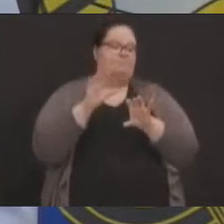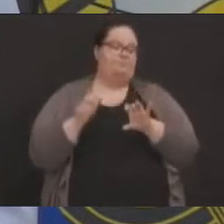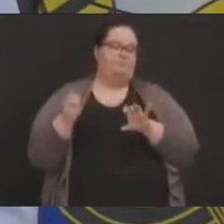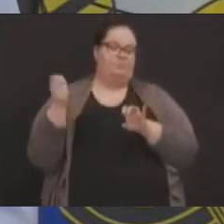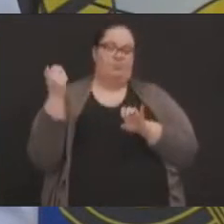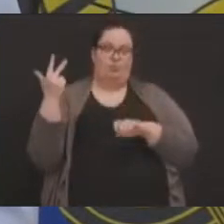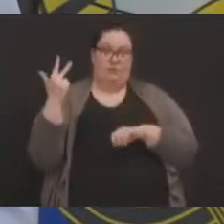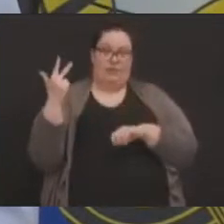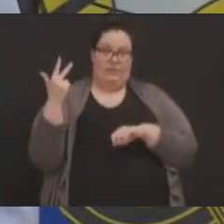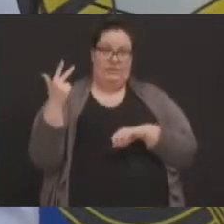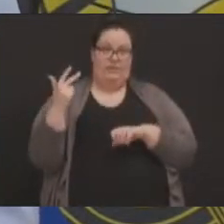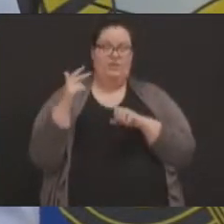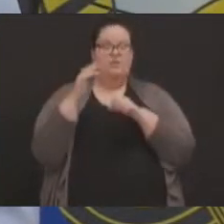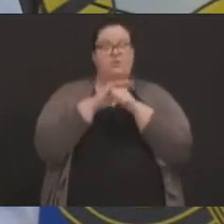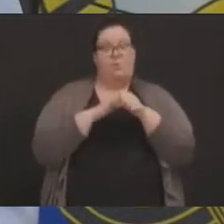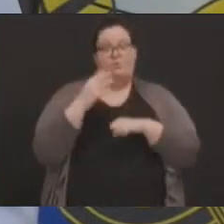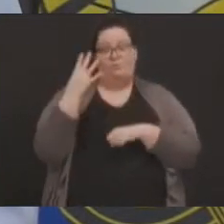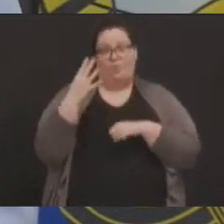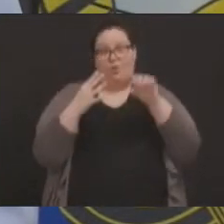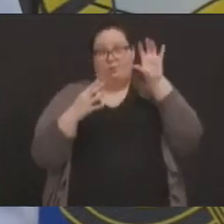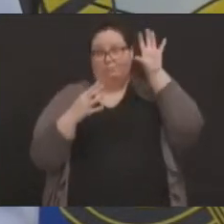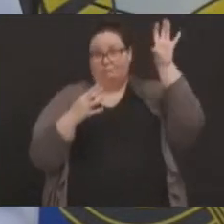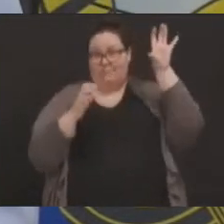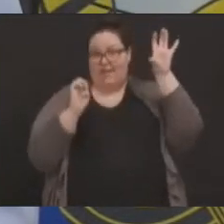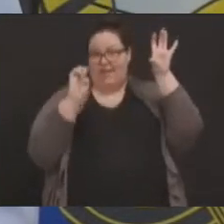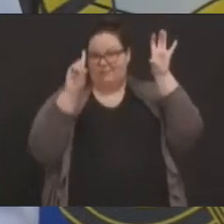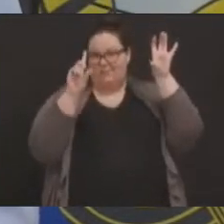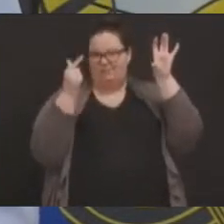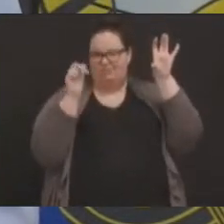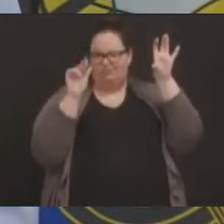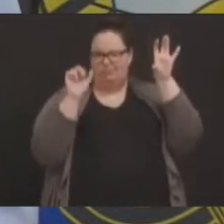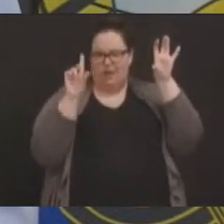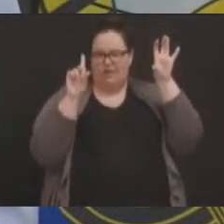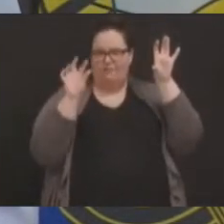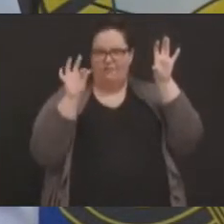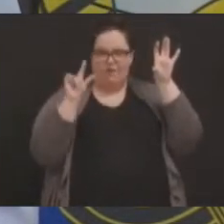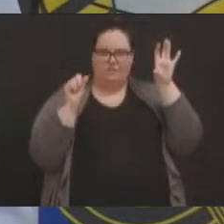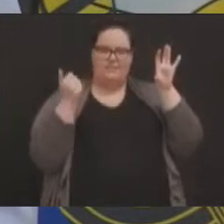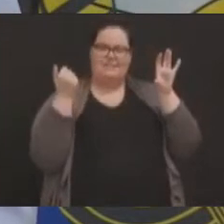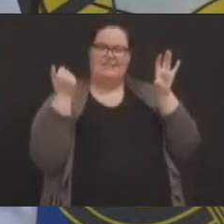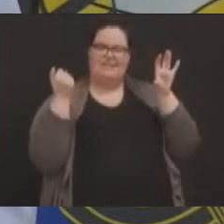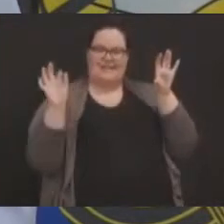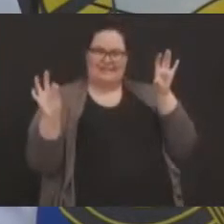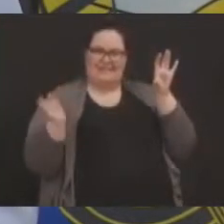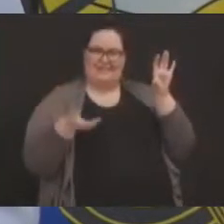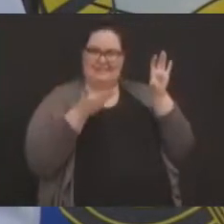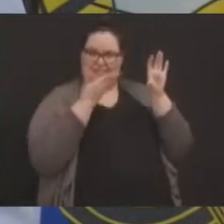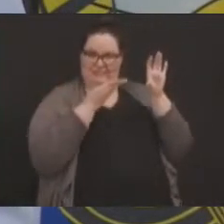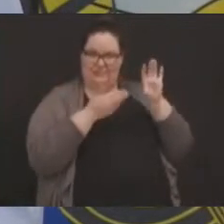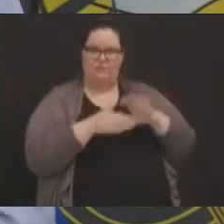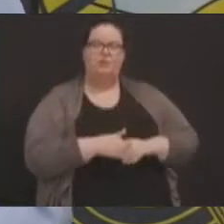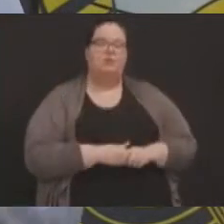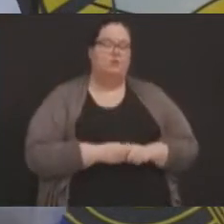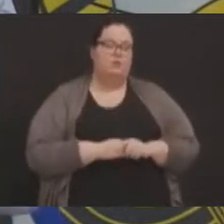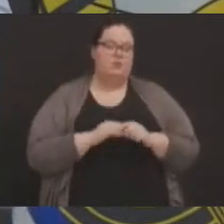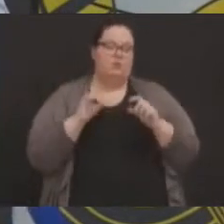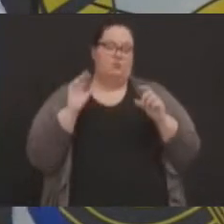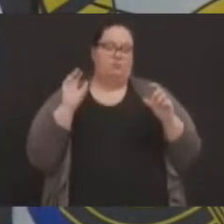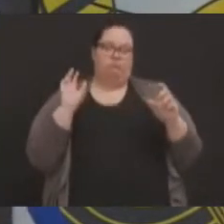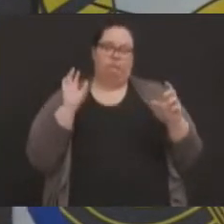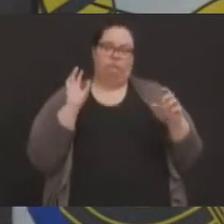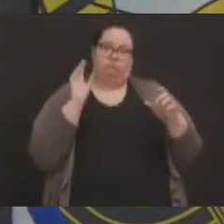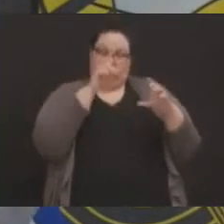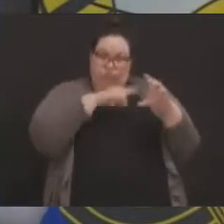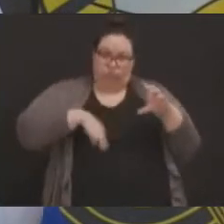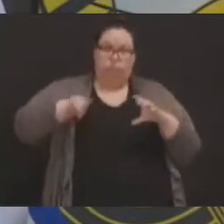these individuals are now self-isolating, and the causes of these new cases remain under investigation. And many of them would be